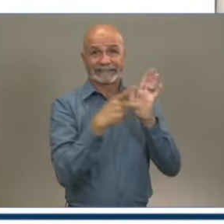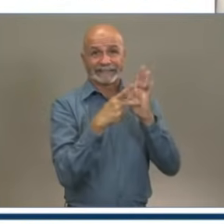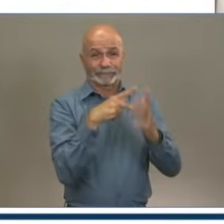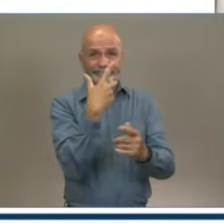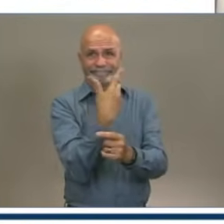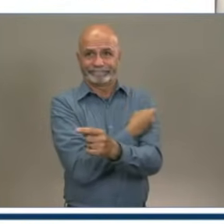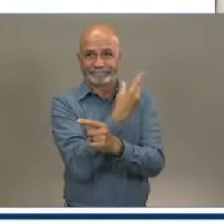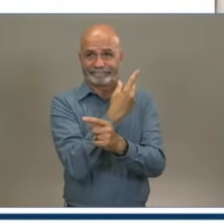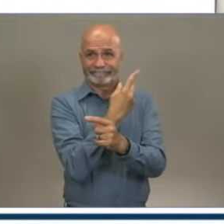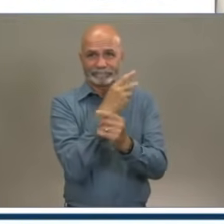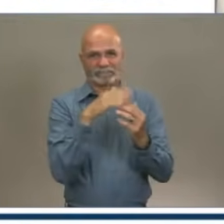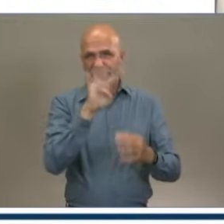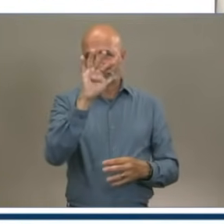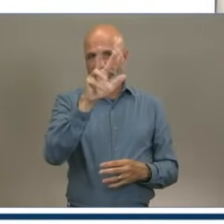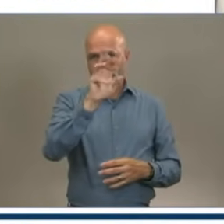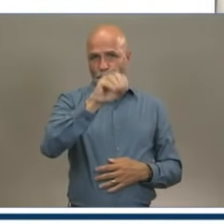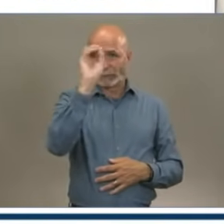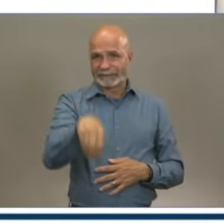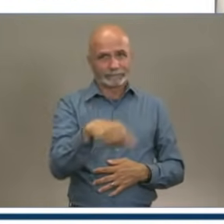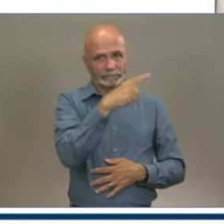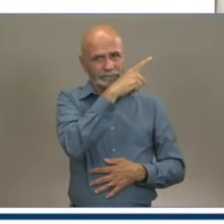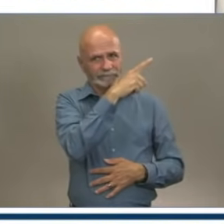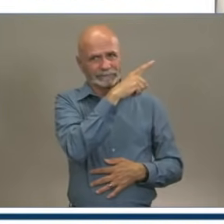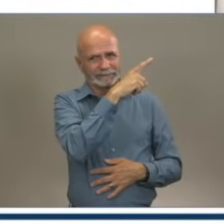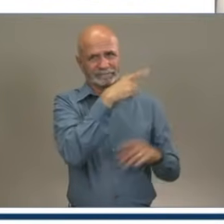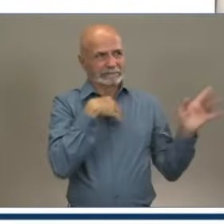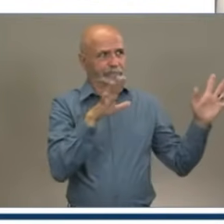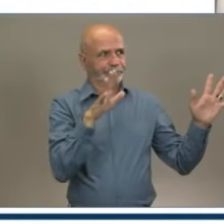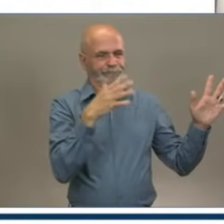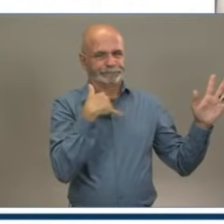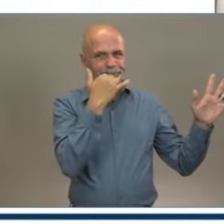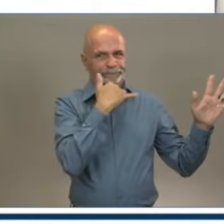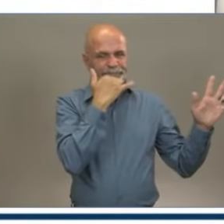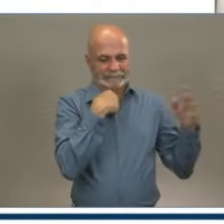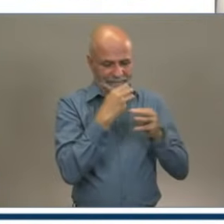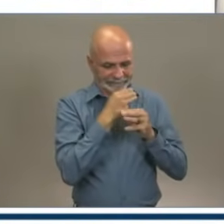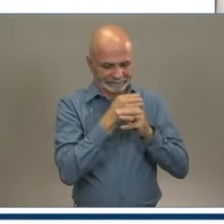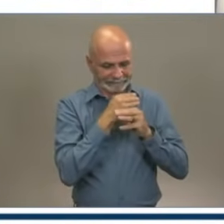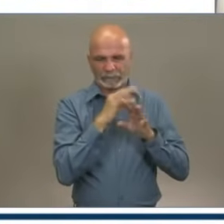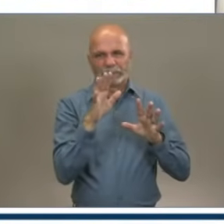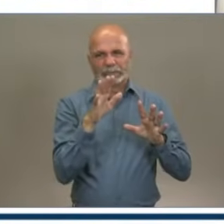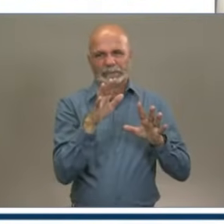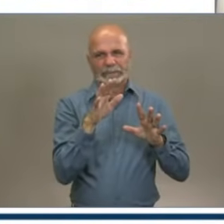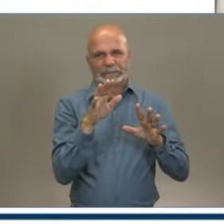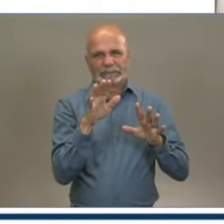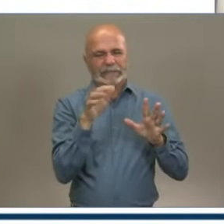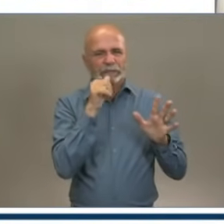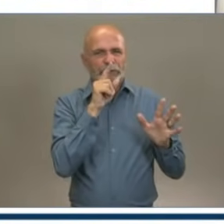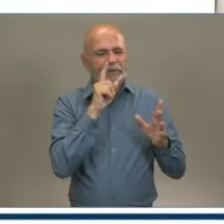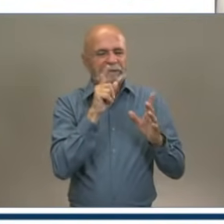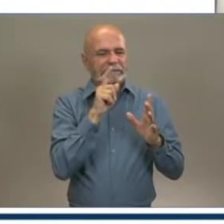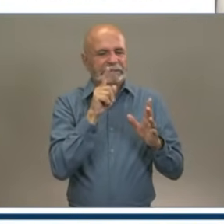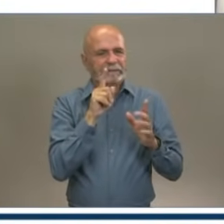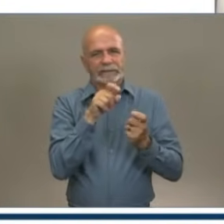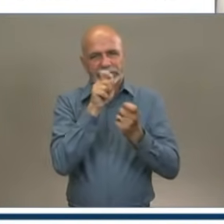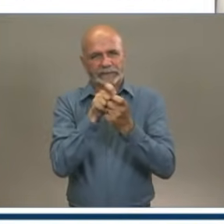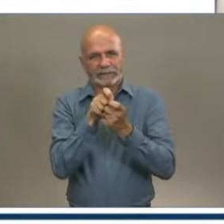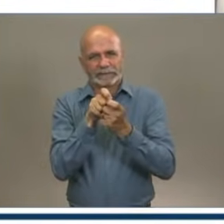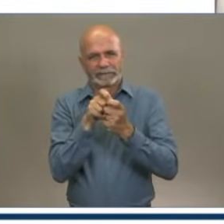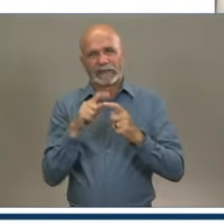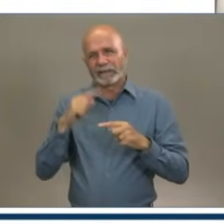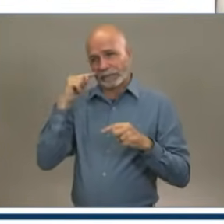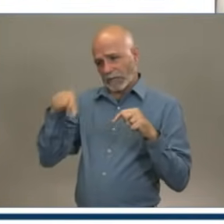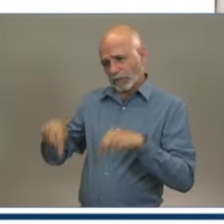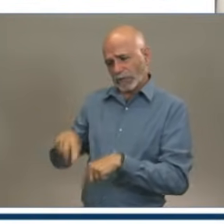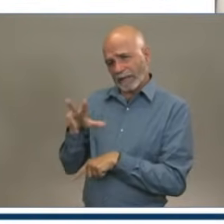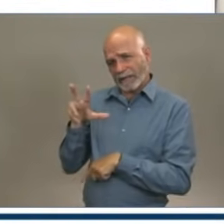and forgive me if my math is wrong here. I have not my forte, but I think we're at 40 or 31% in